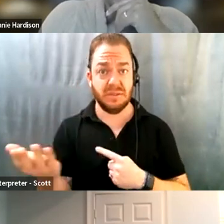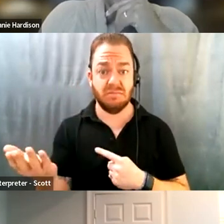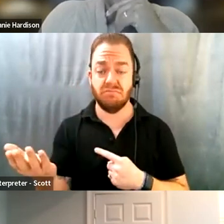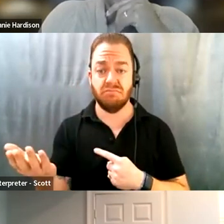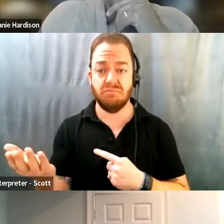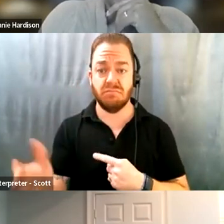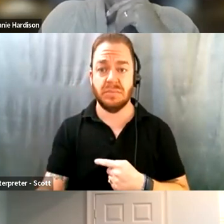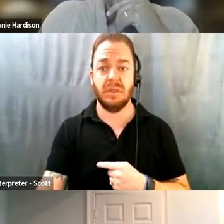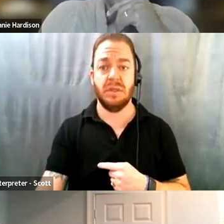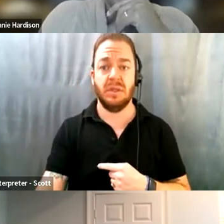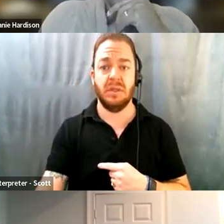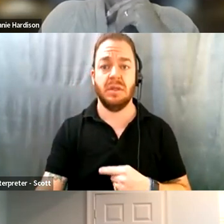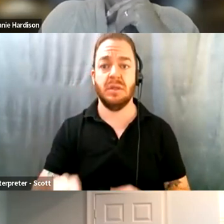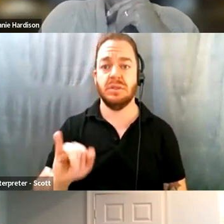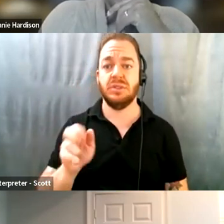Yes.